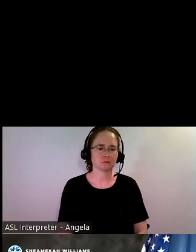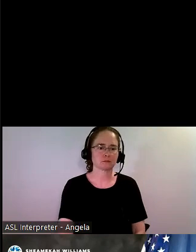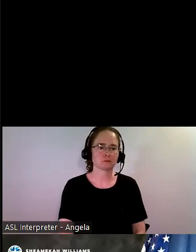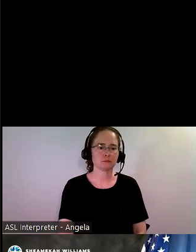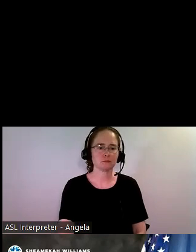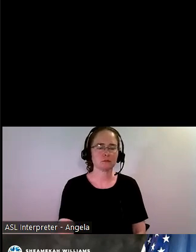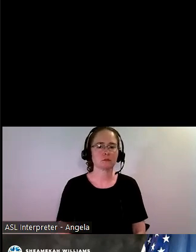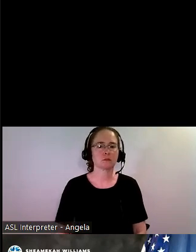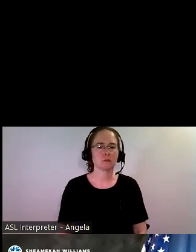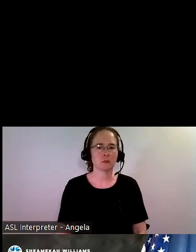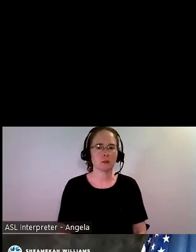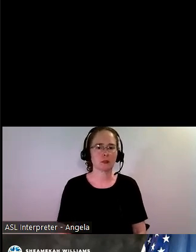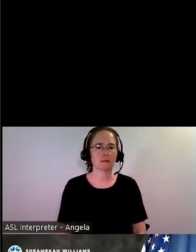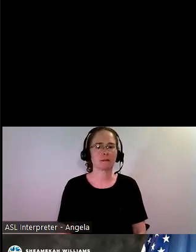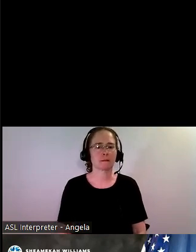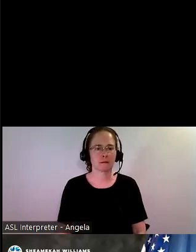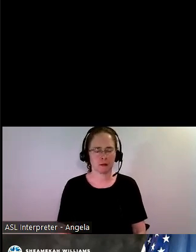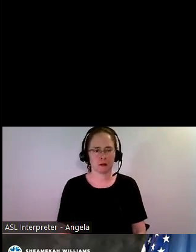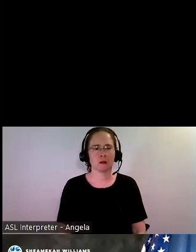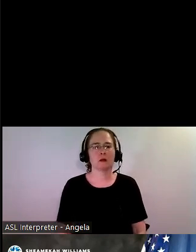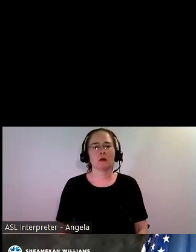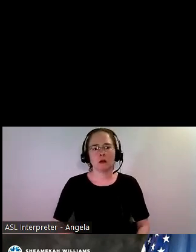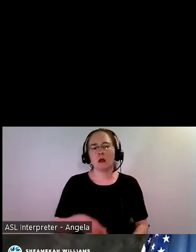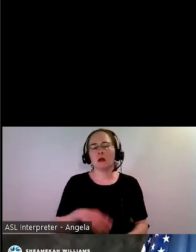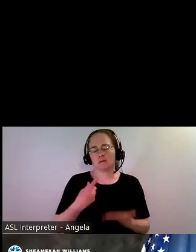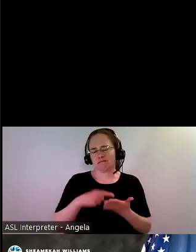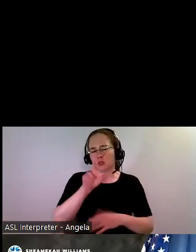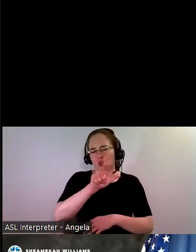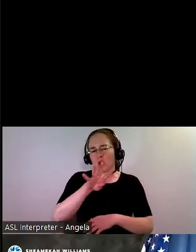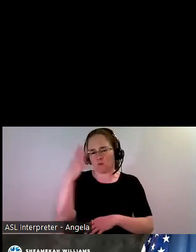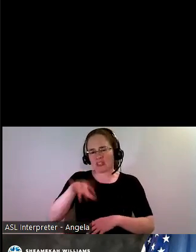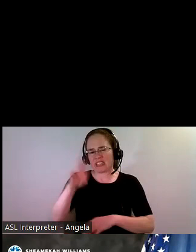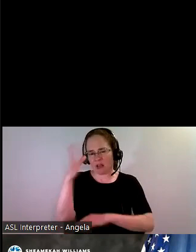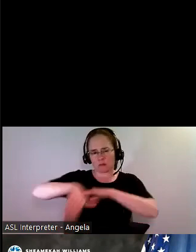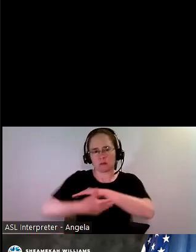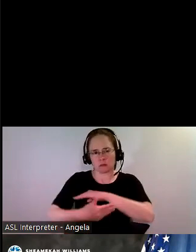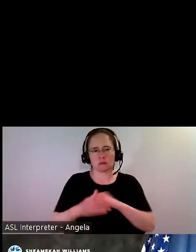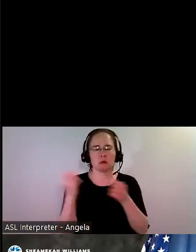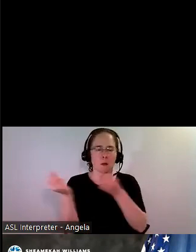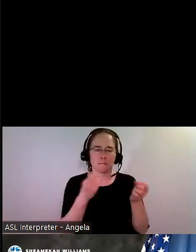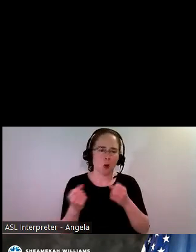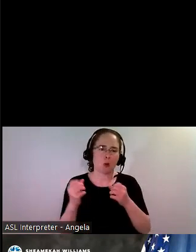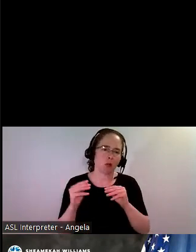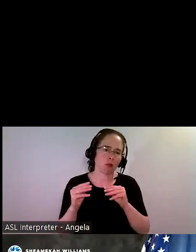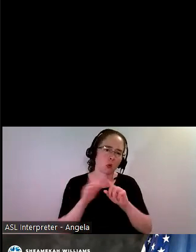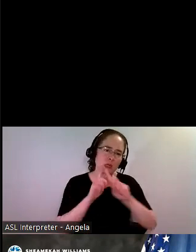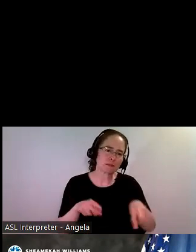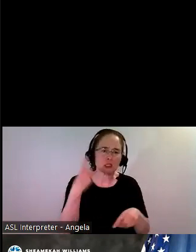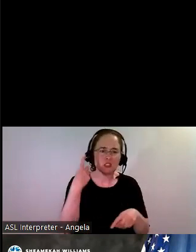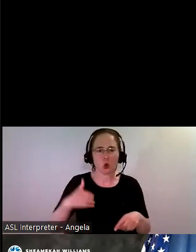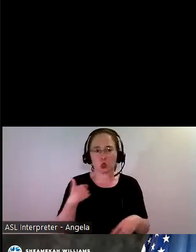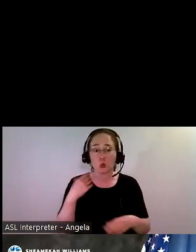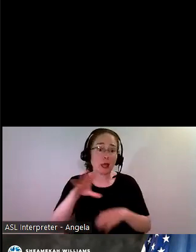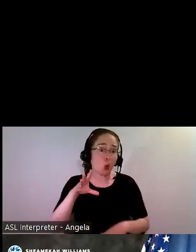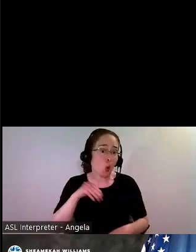Also, someone to respond. I talked about the 24/7. Again, mobile response for youth within their own home